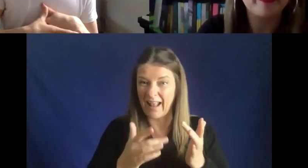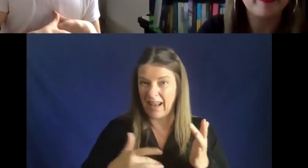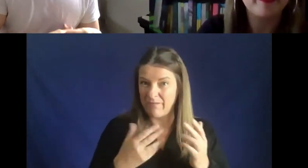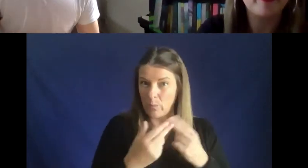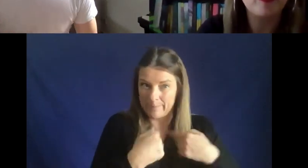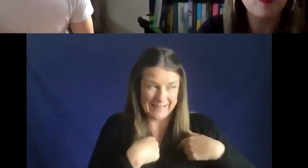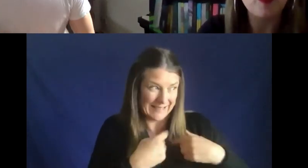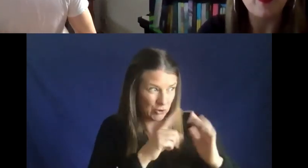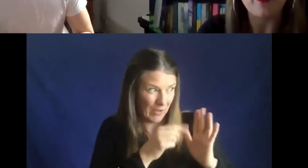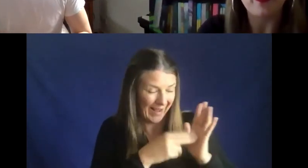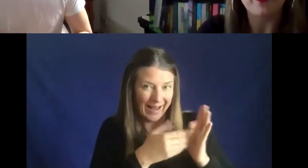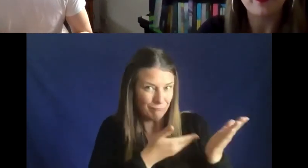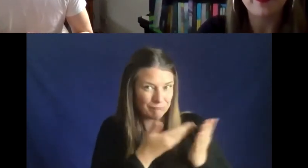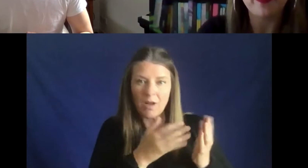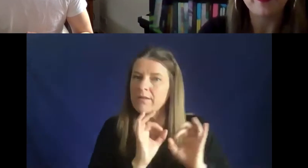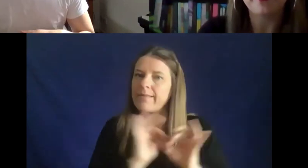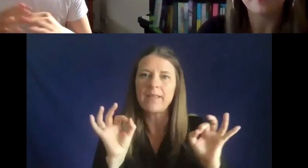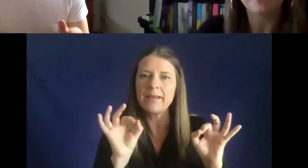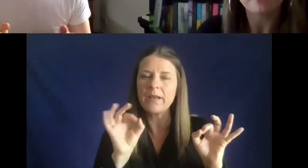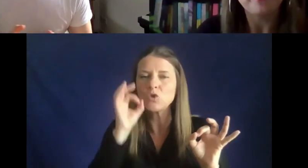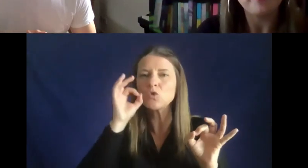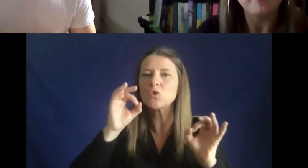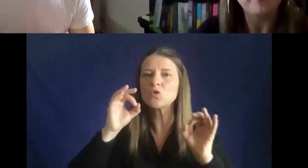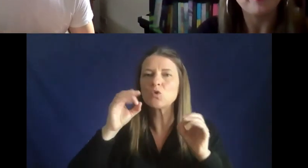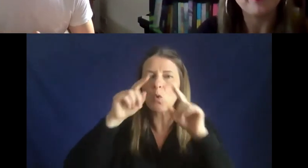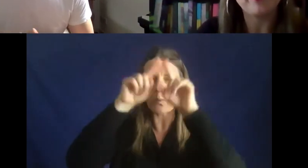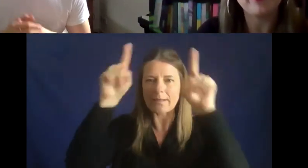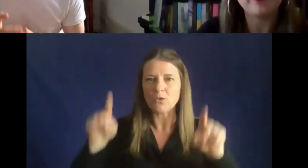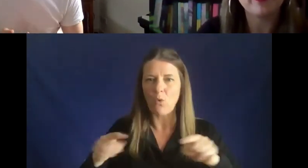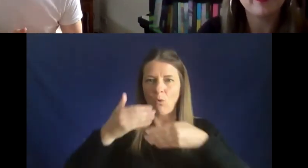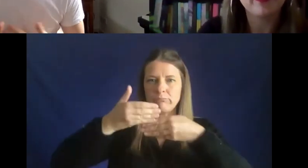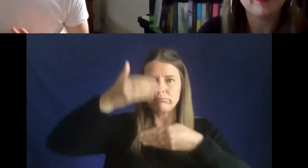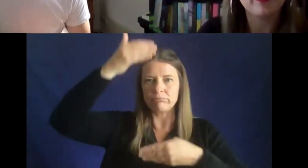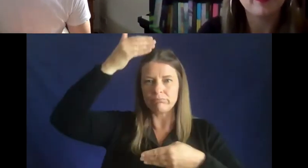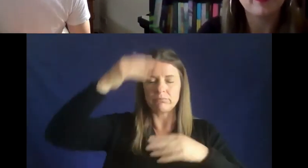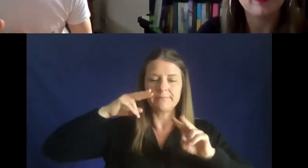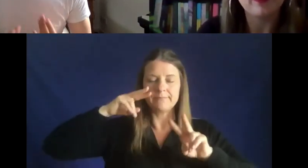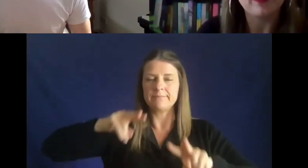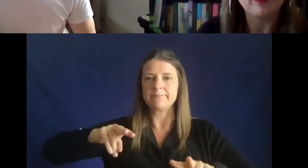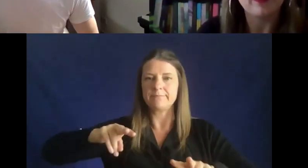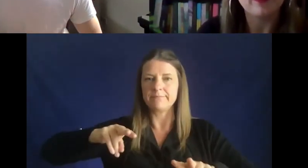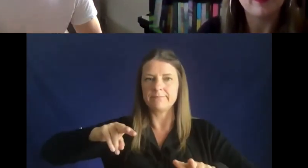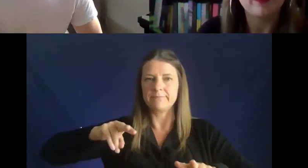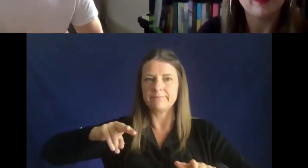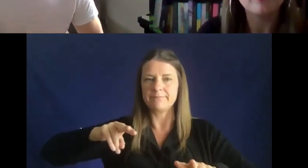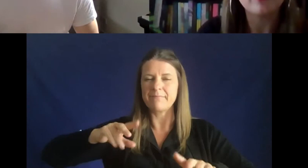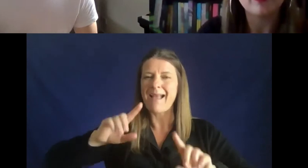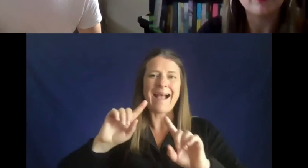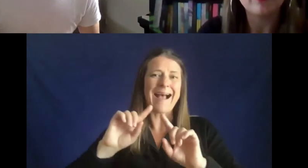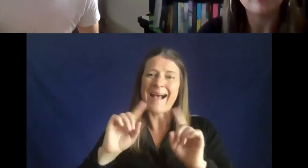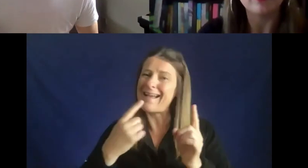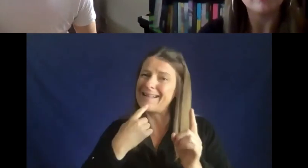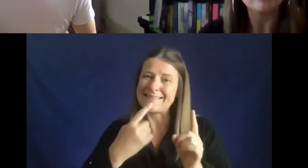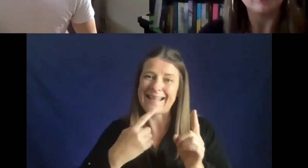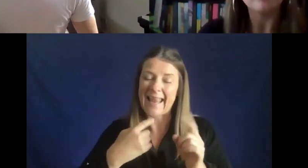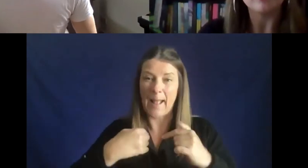think that allowed me to, I'm not ever going to say that me being locked up is the same as a prisoner locked up, because that's just